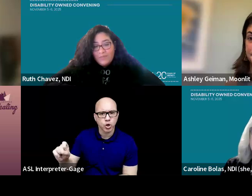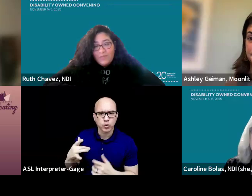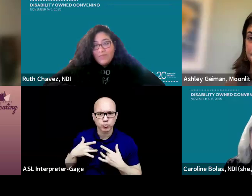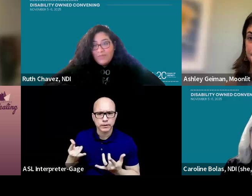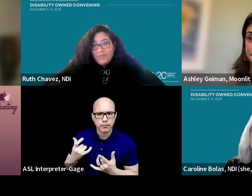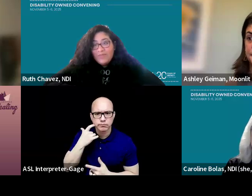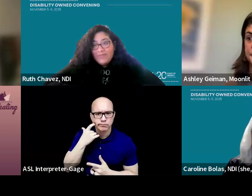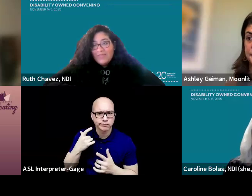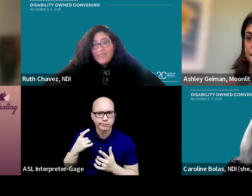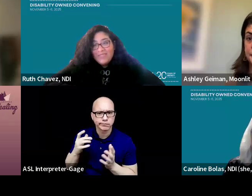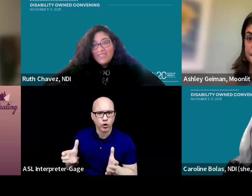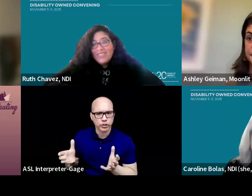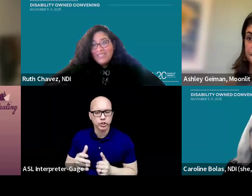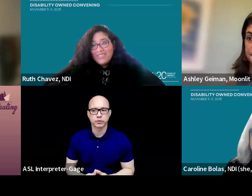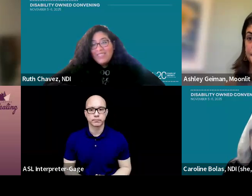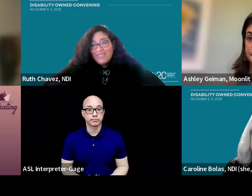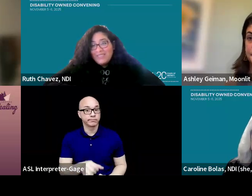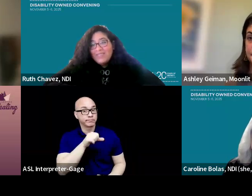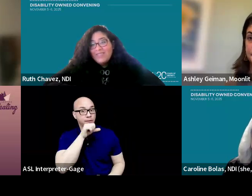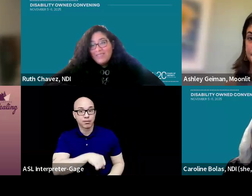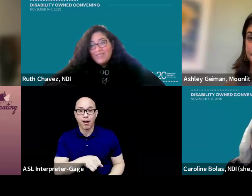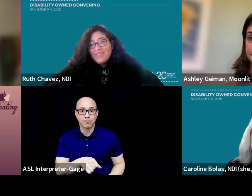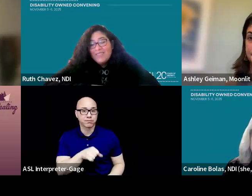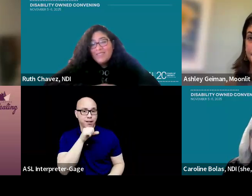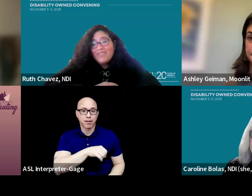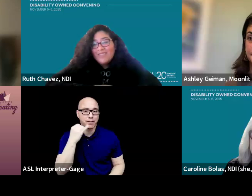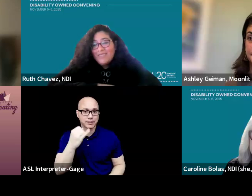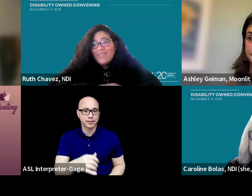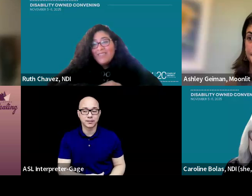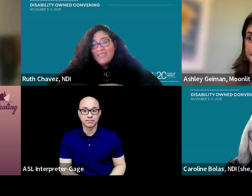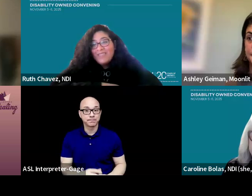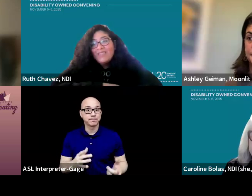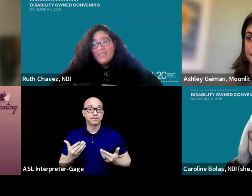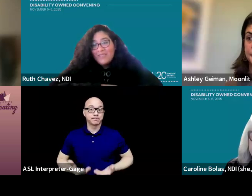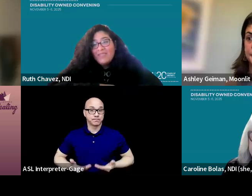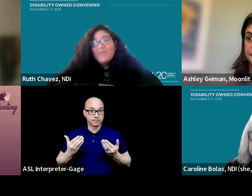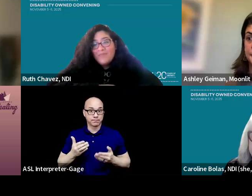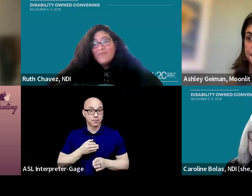I love that, Ruth. If I could add, I use AI mostly